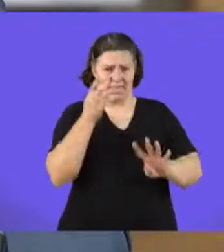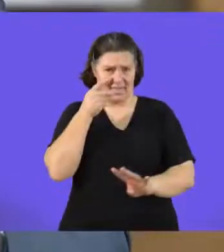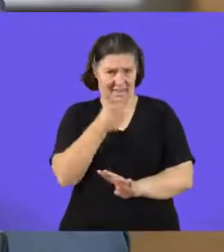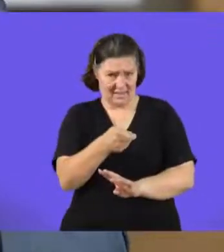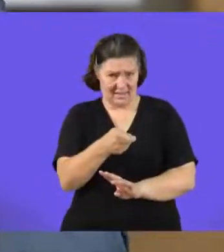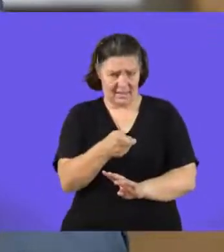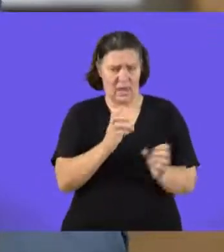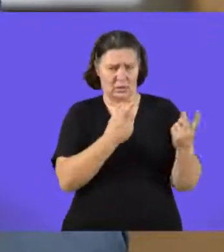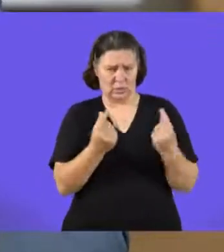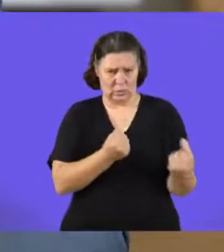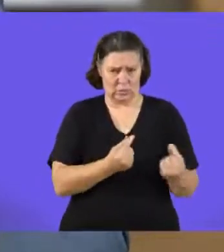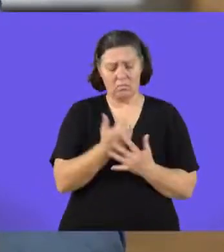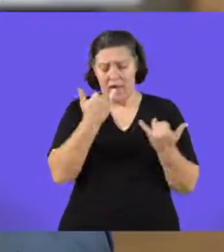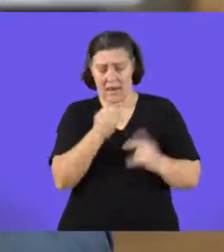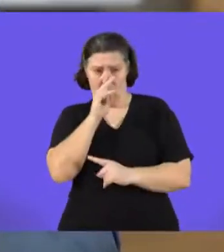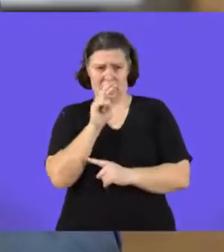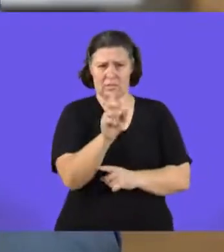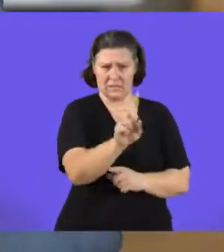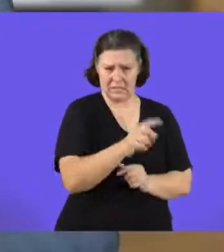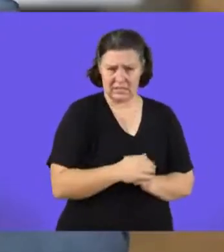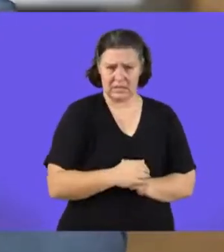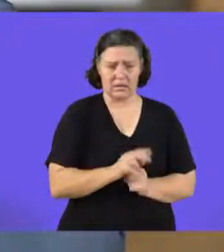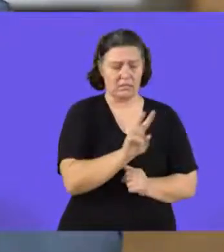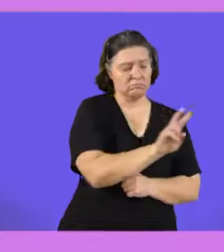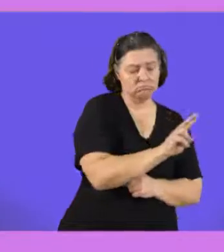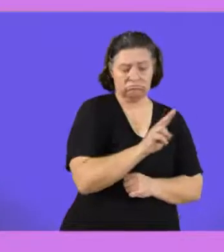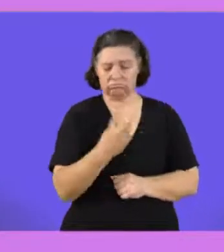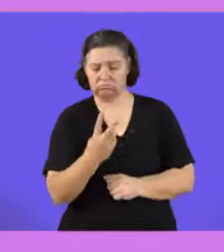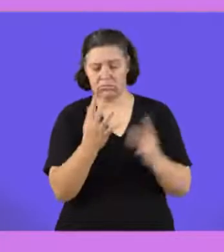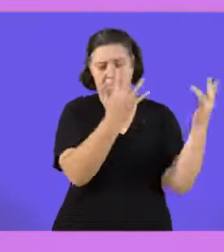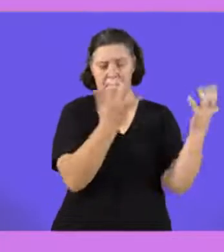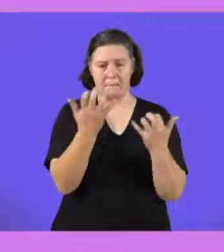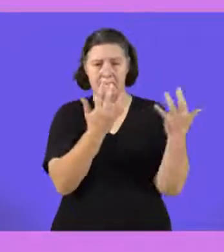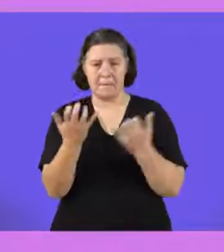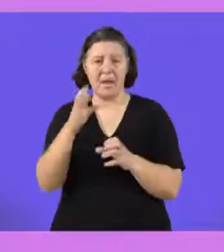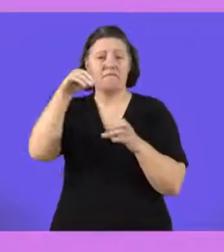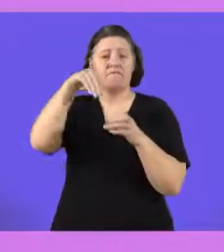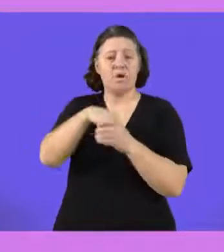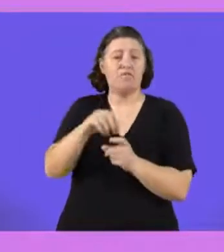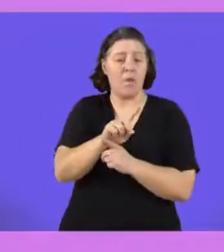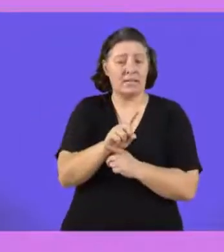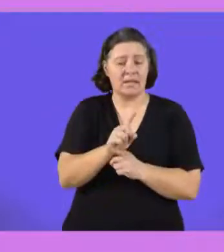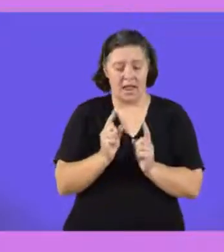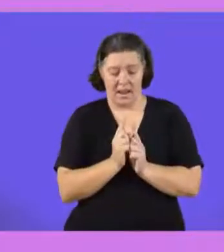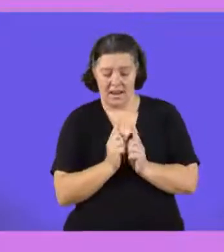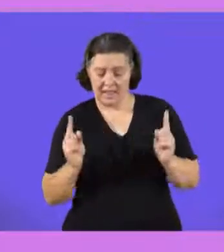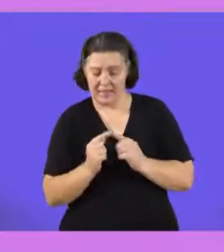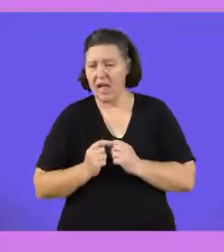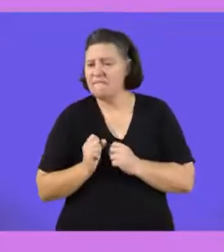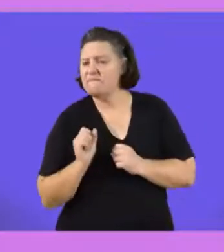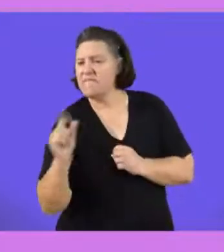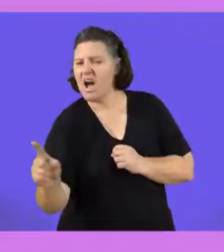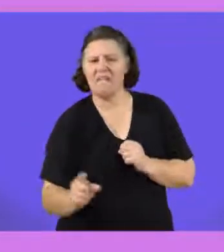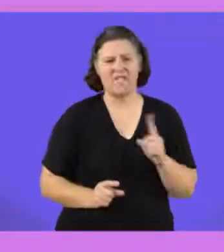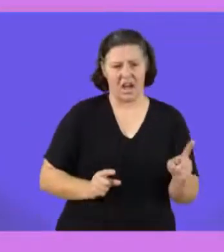now on the mathematics. Now, what you currently see is conversions and calculations involving units of